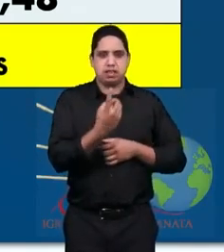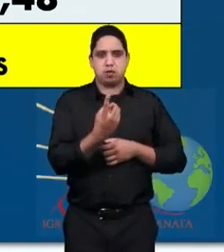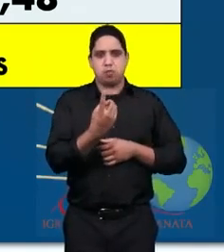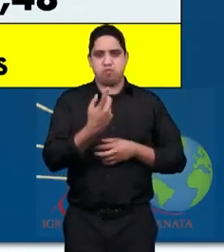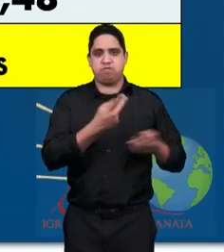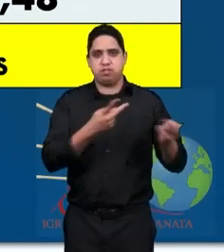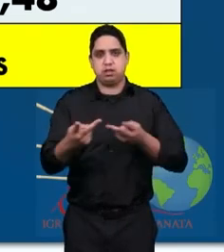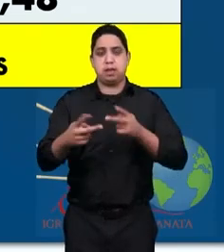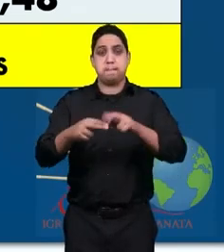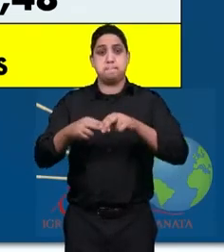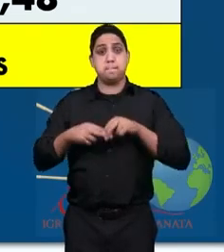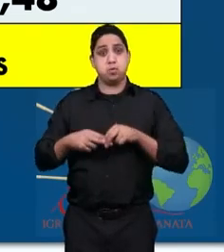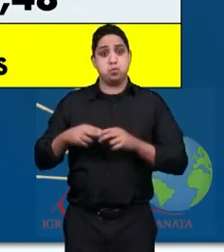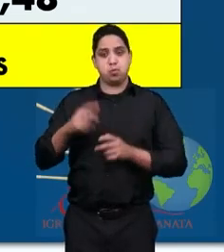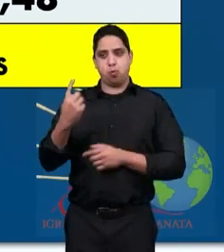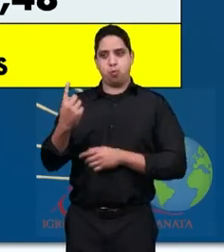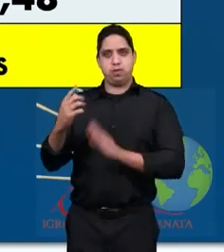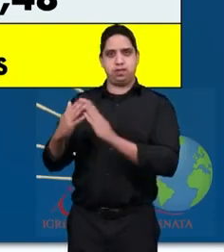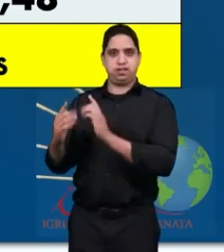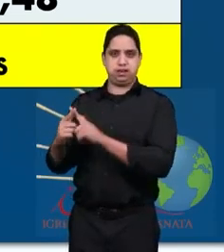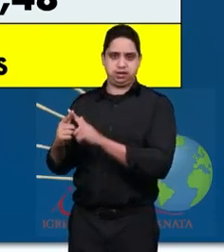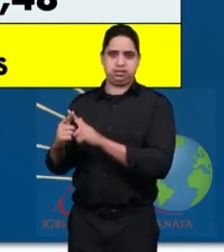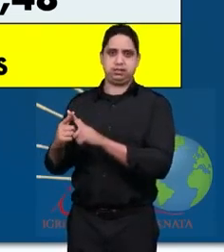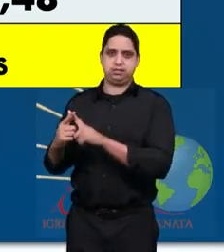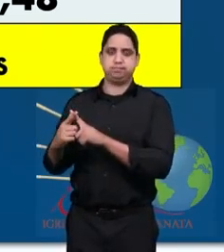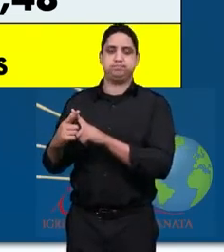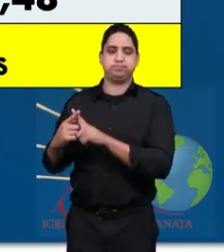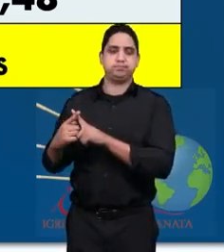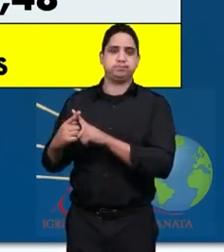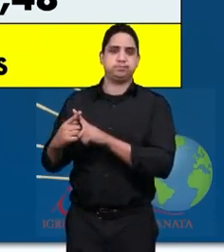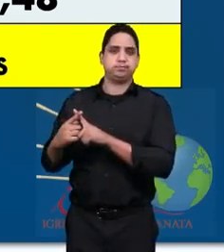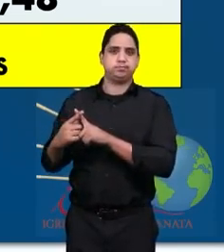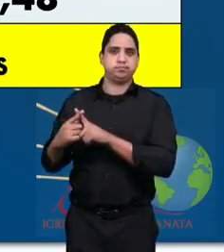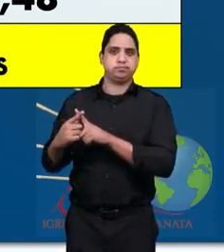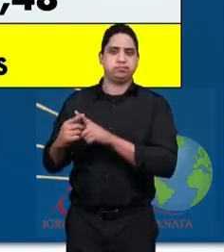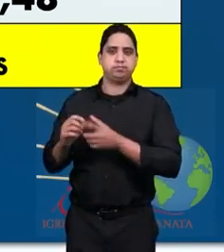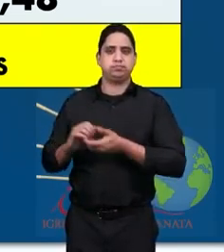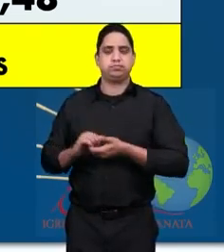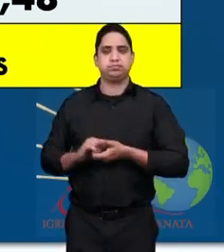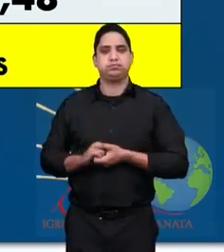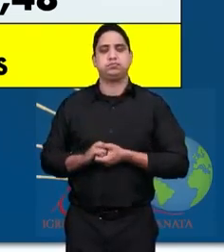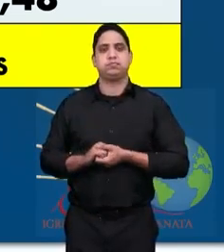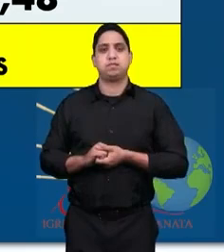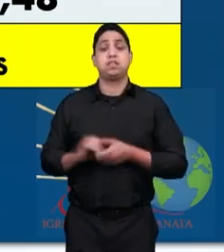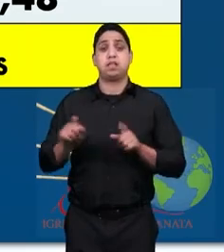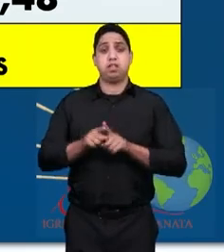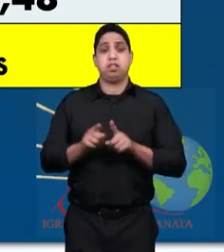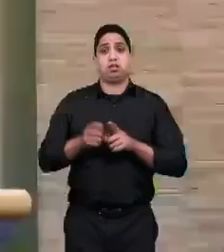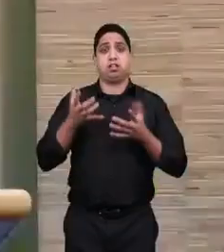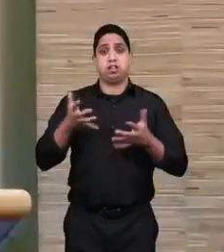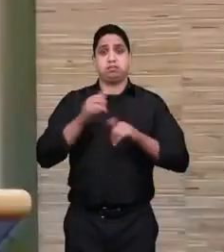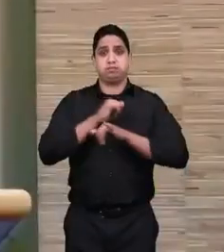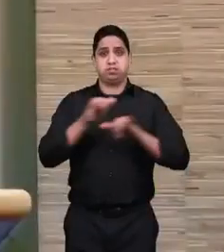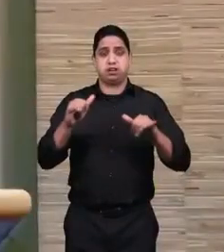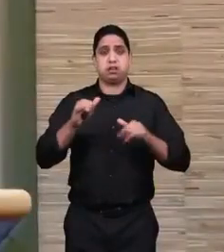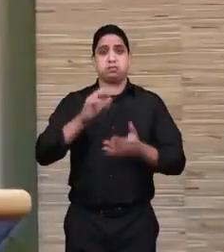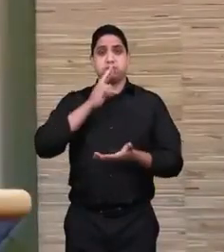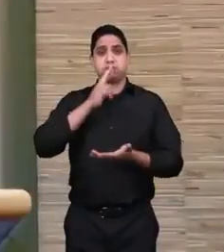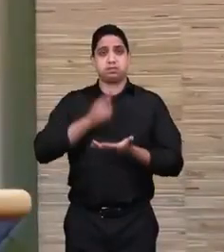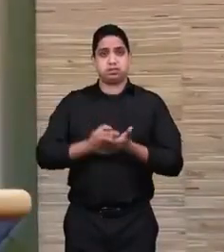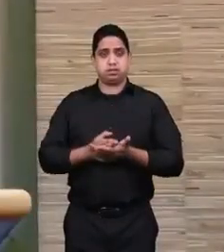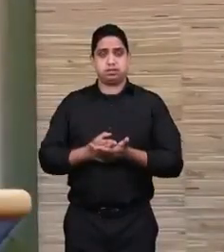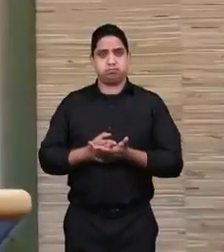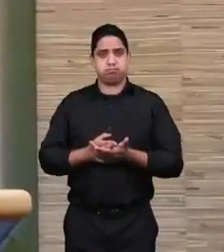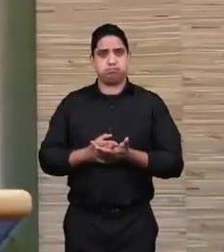church. But I would also like to talk about the results, and they are there on the